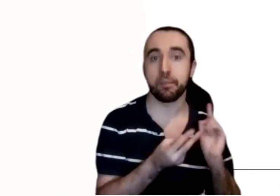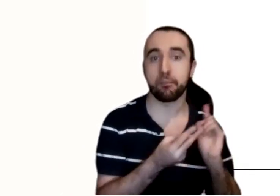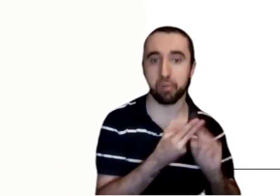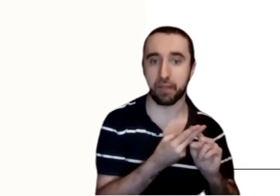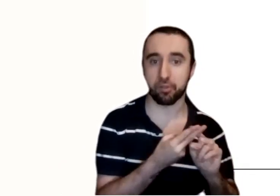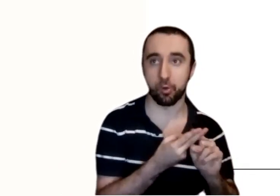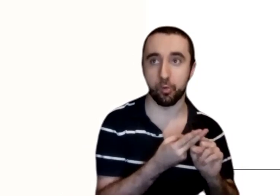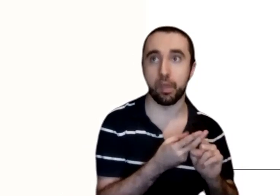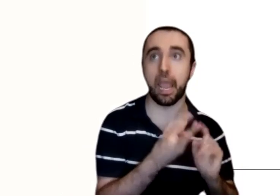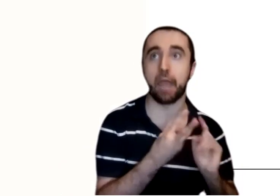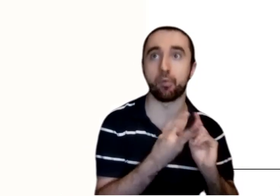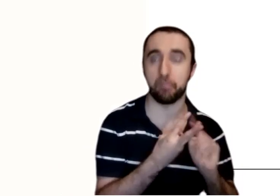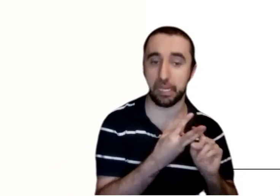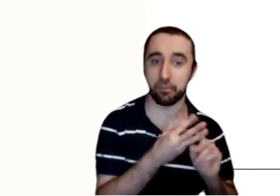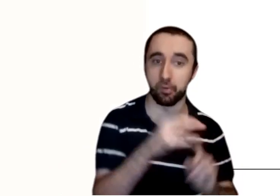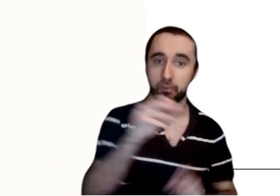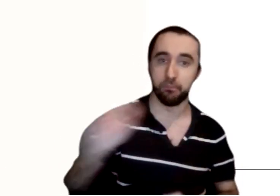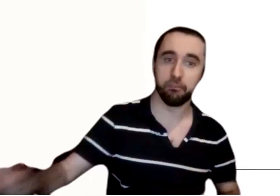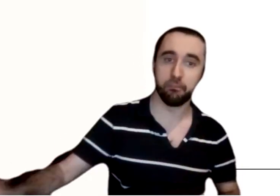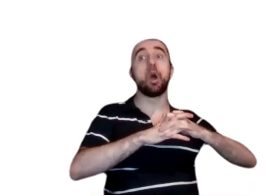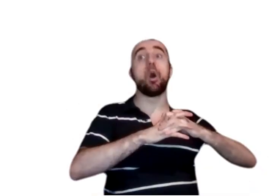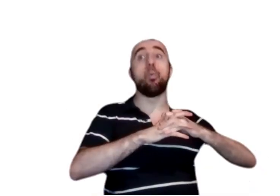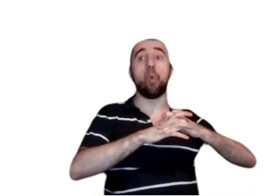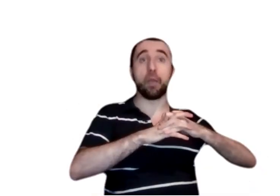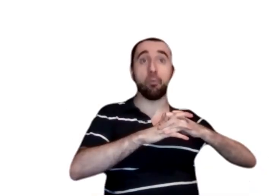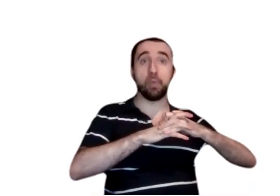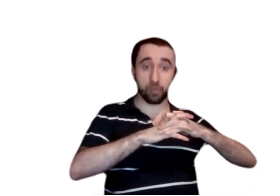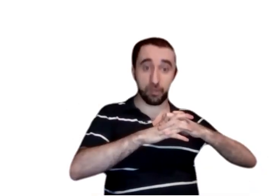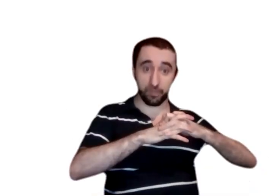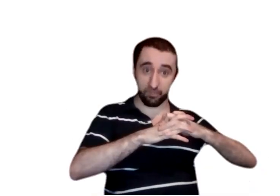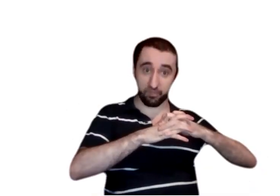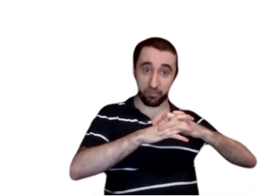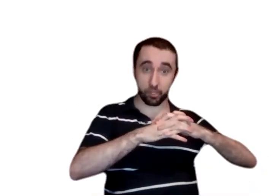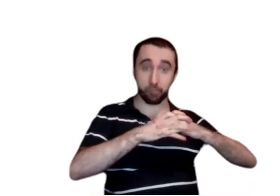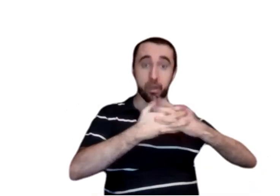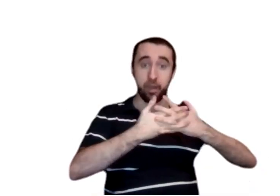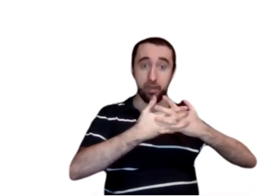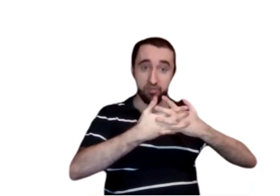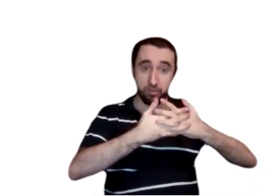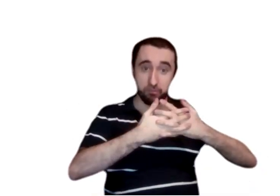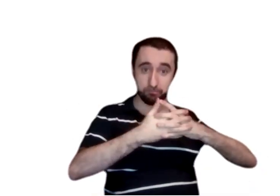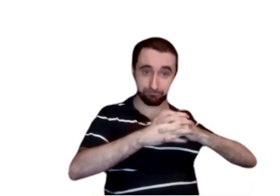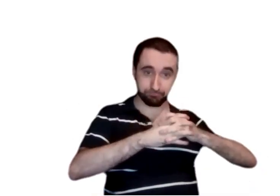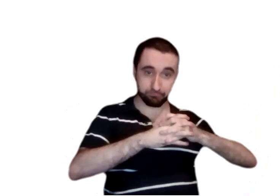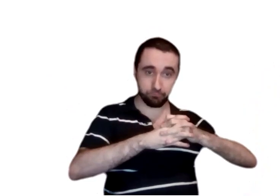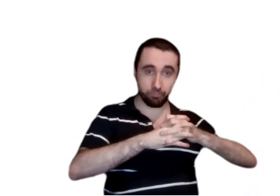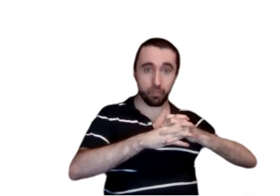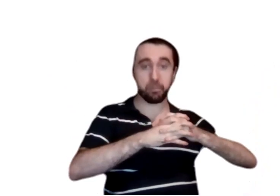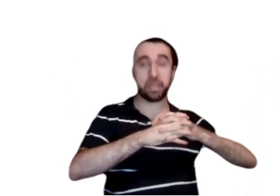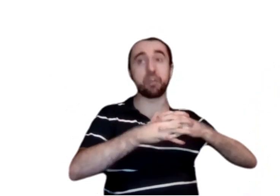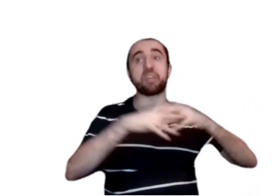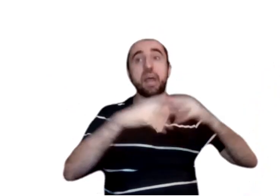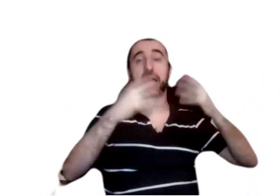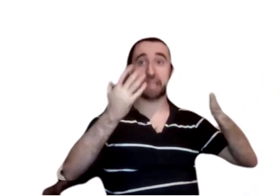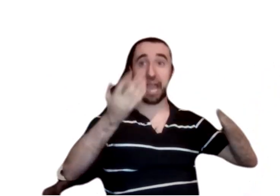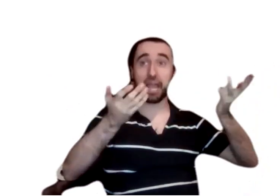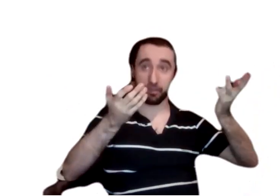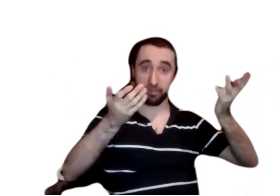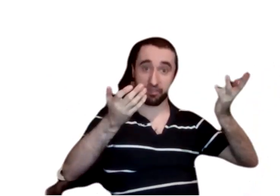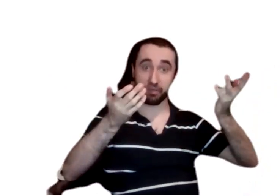simple, practical, and repeatable. Why are we doing this, you might ask?